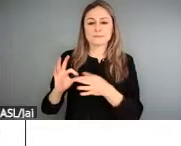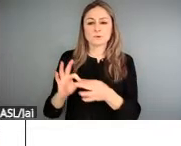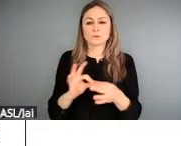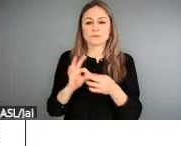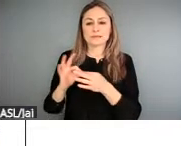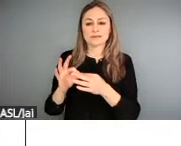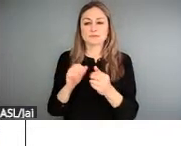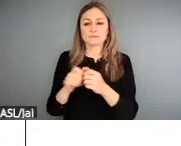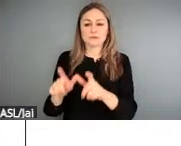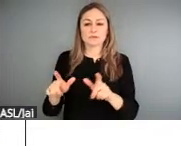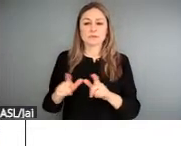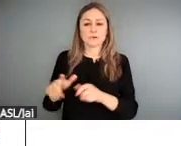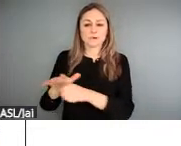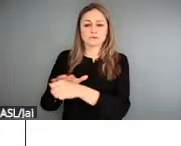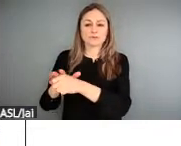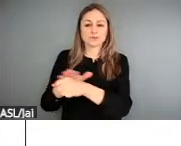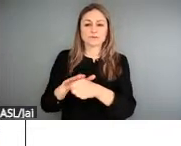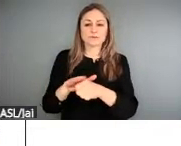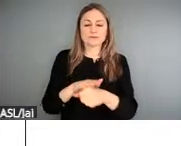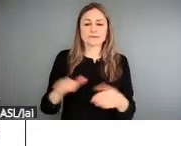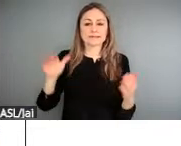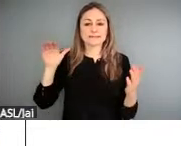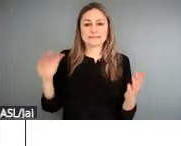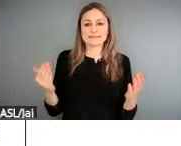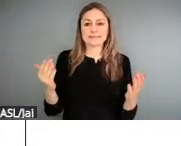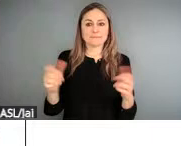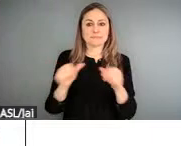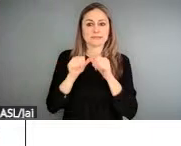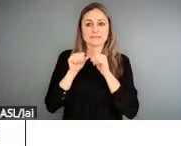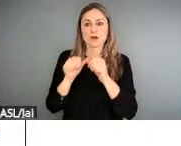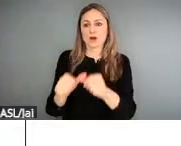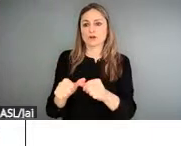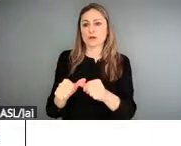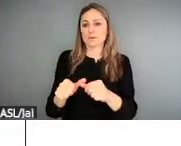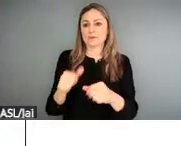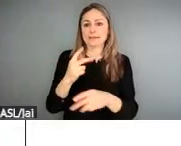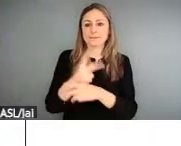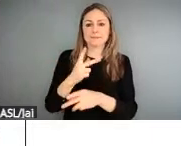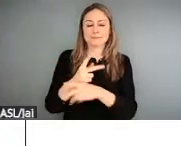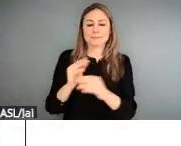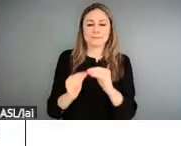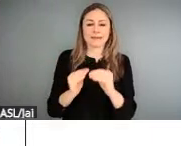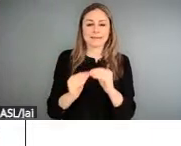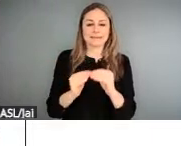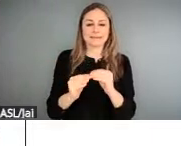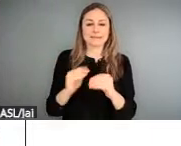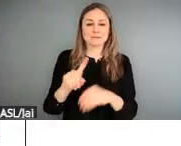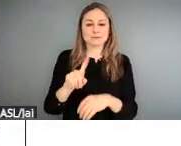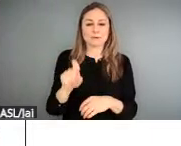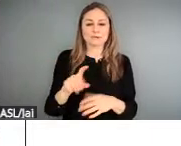our local jurisdictions on this. It seems like it's an ongoing maintenance question in terms of